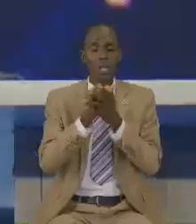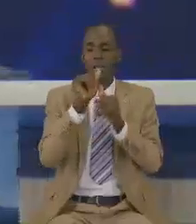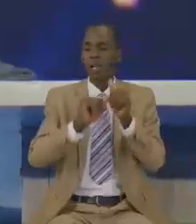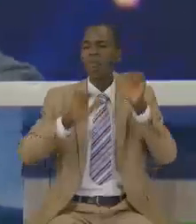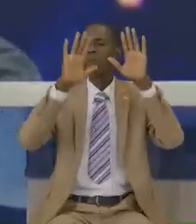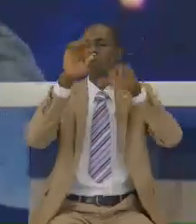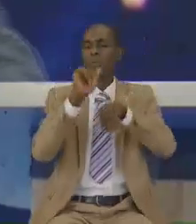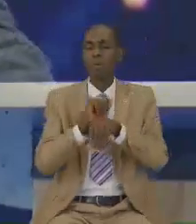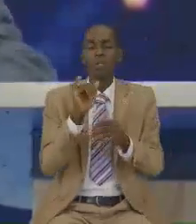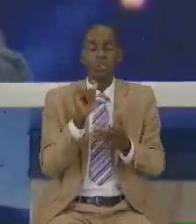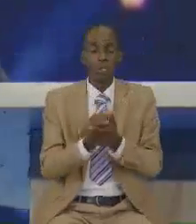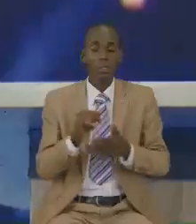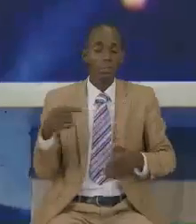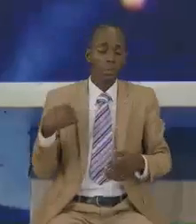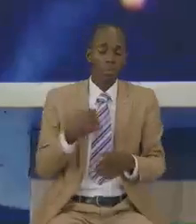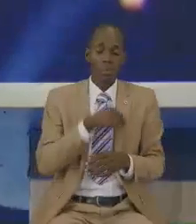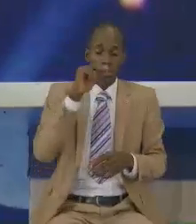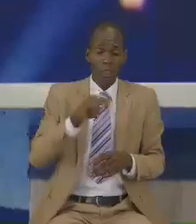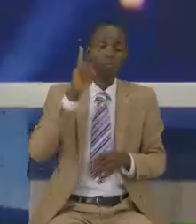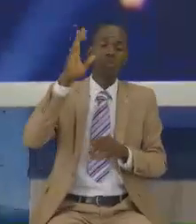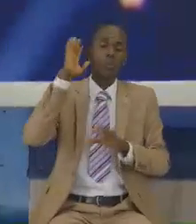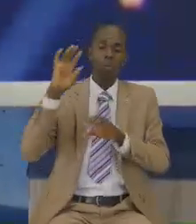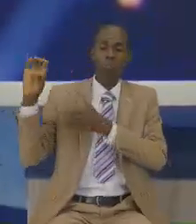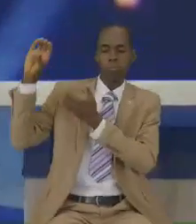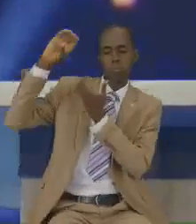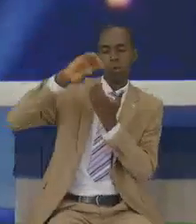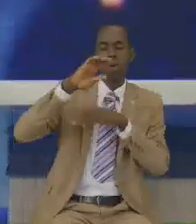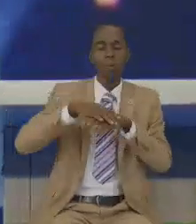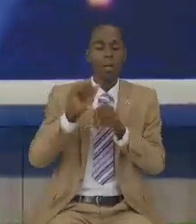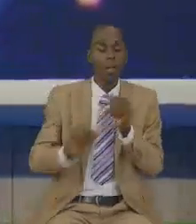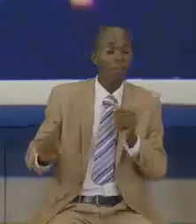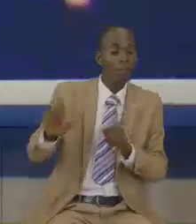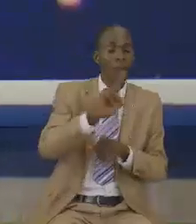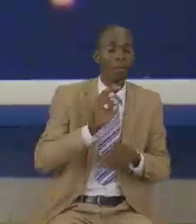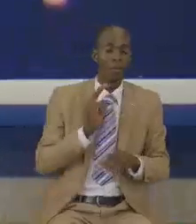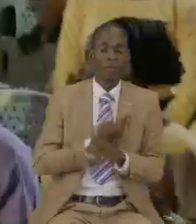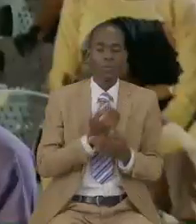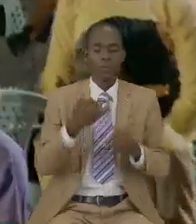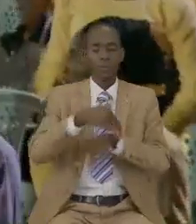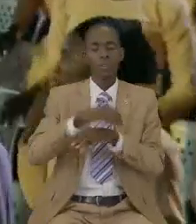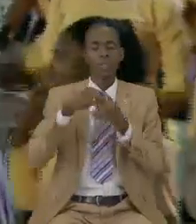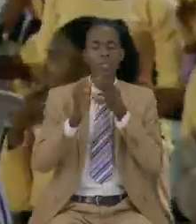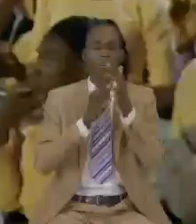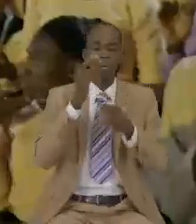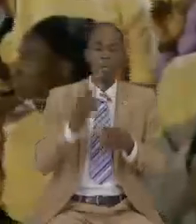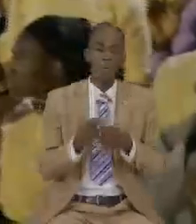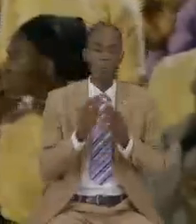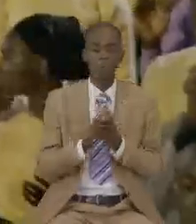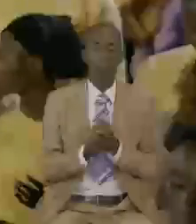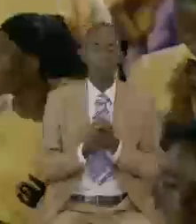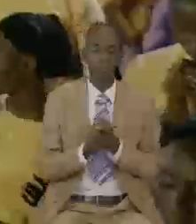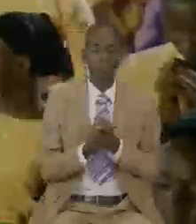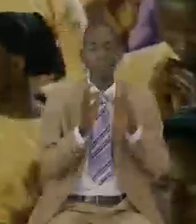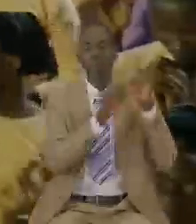miracle that we need, you shower from heaven upon everyone in Jesus' name. Lord,